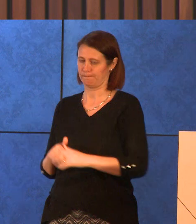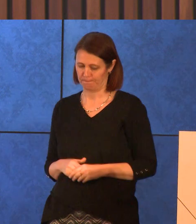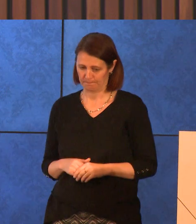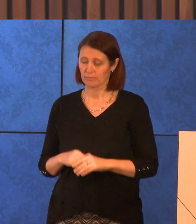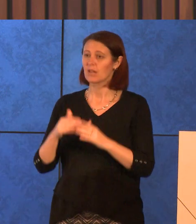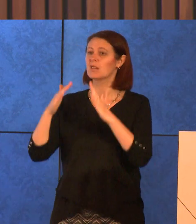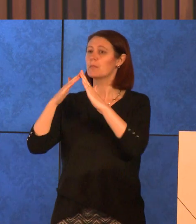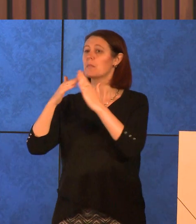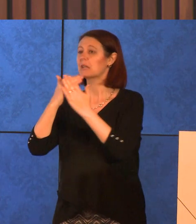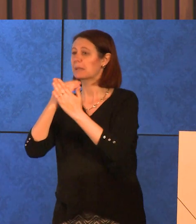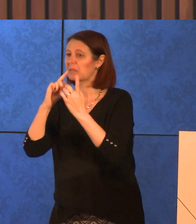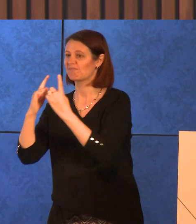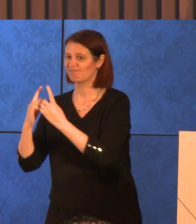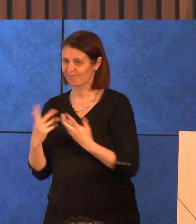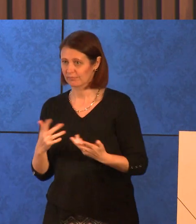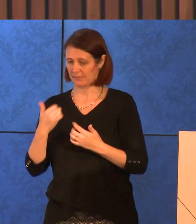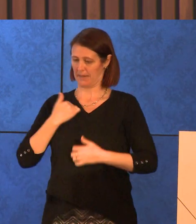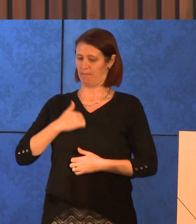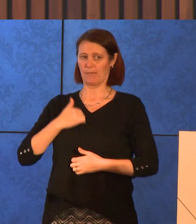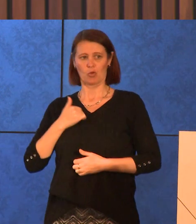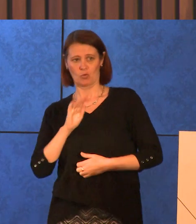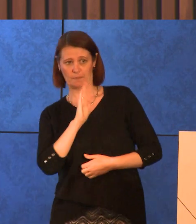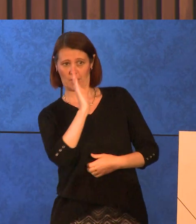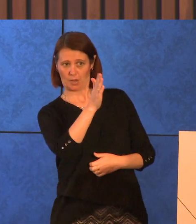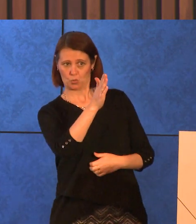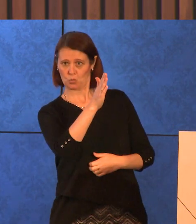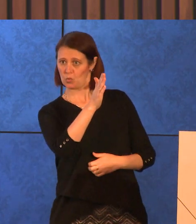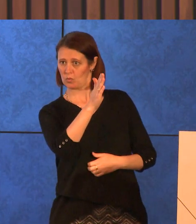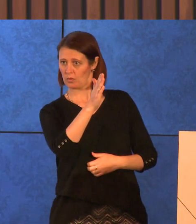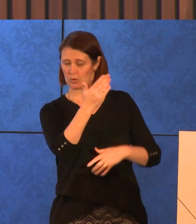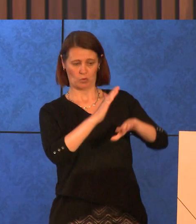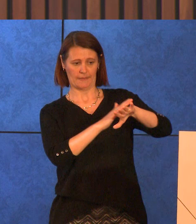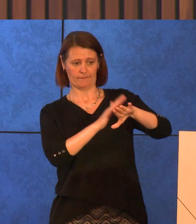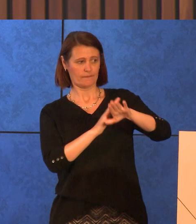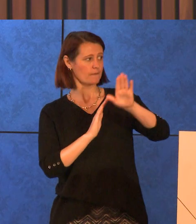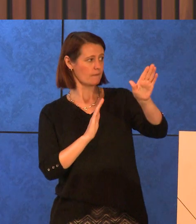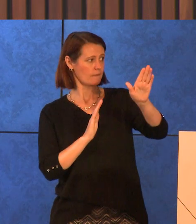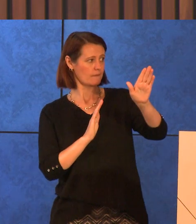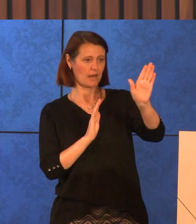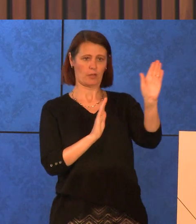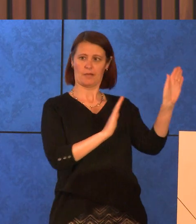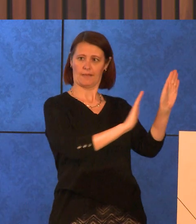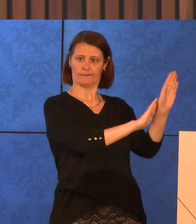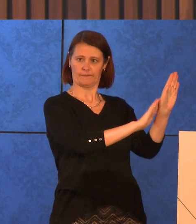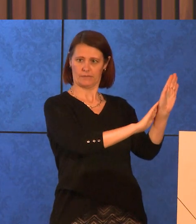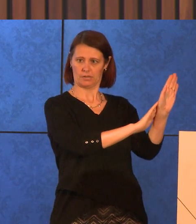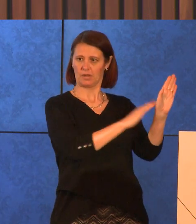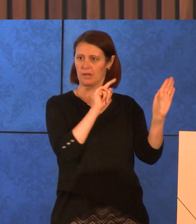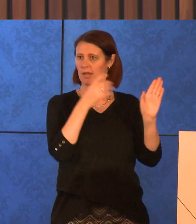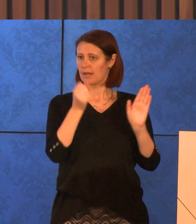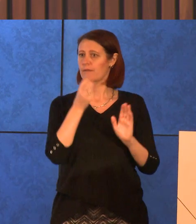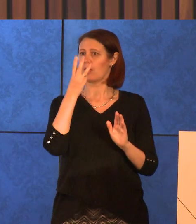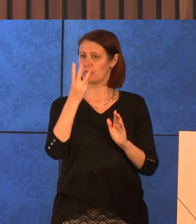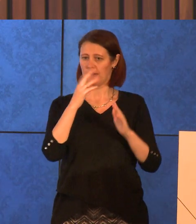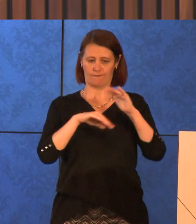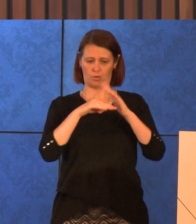Some housekeeping issues. The bathrooms are out that door and to the left and to the left. There's 3 fully